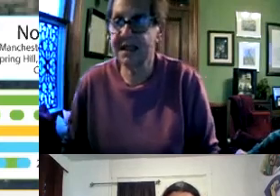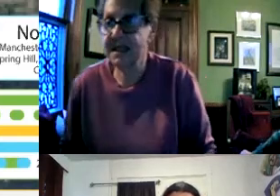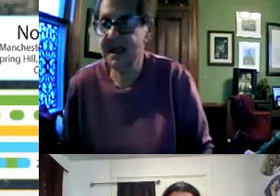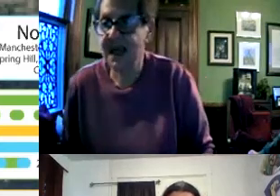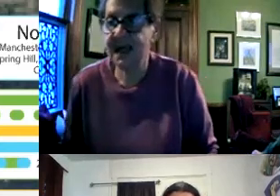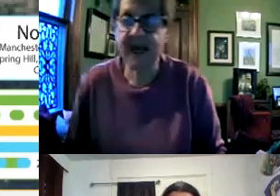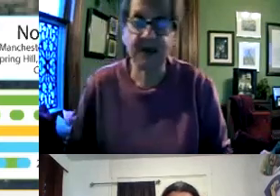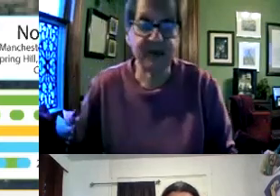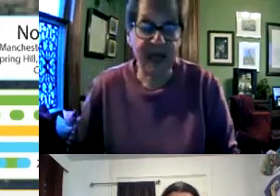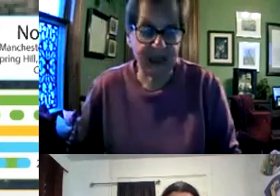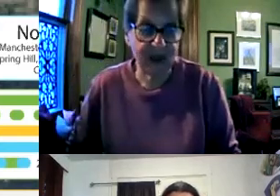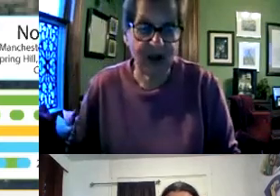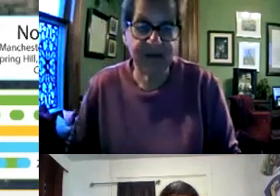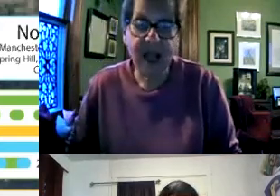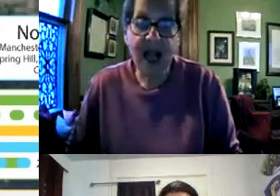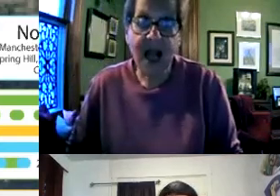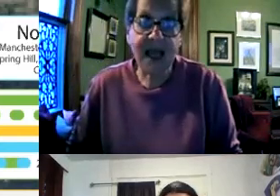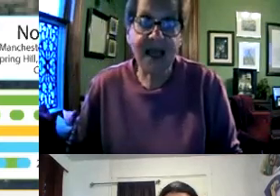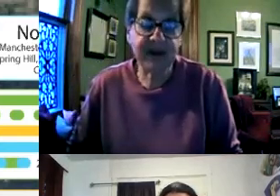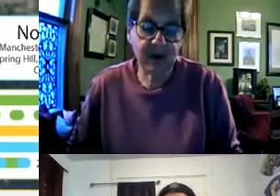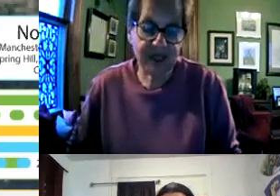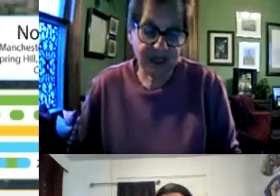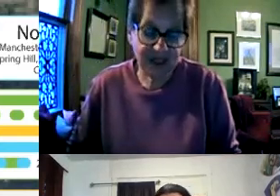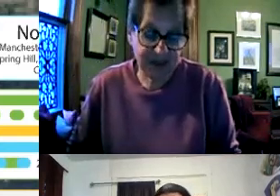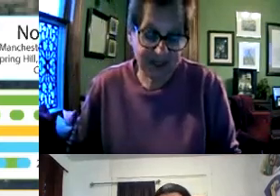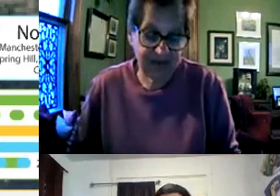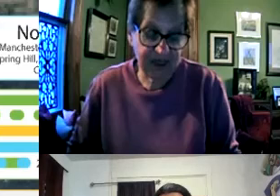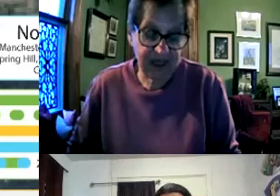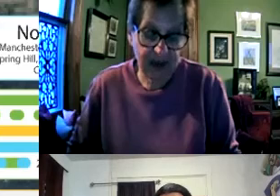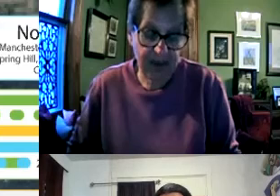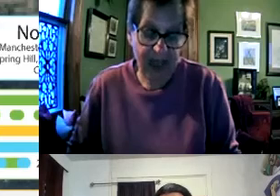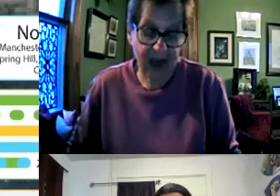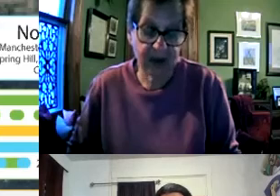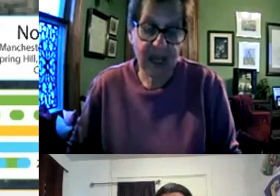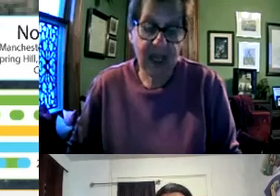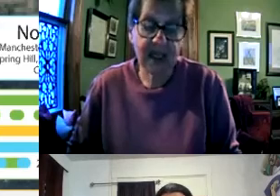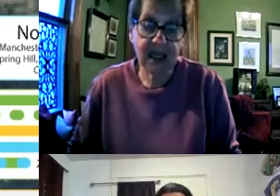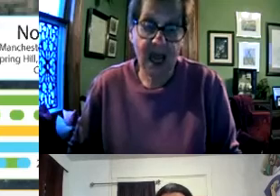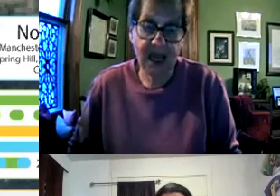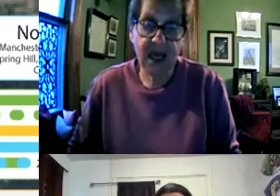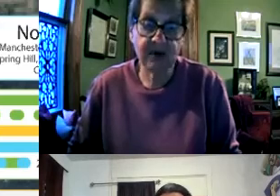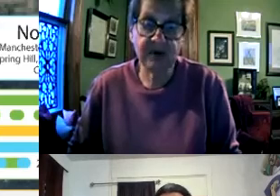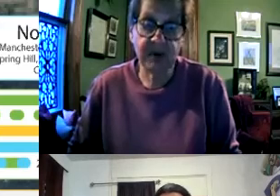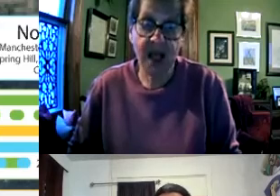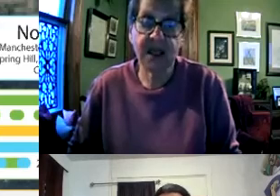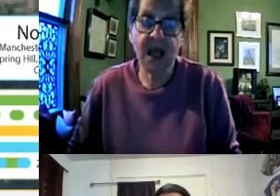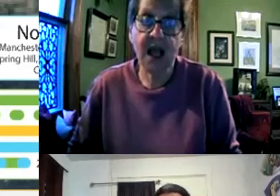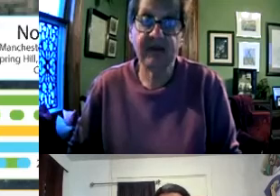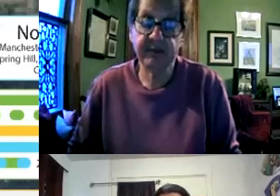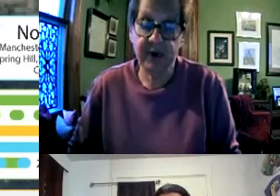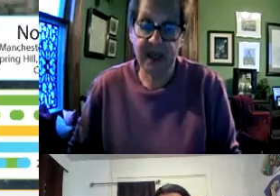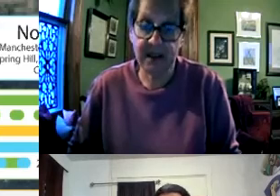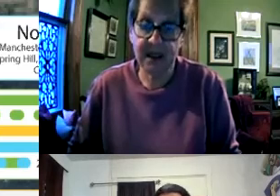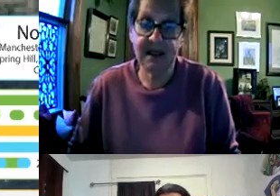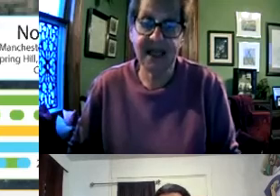This is Carol Malikoff. I have a question specifically about the 900 block